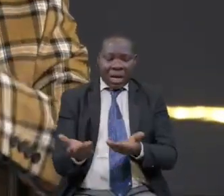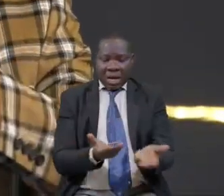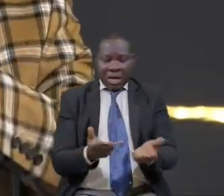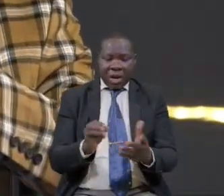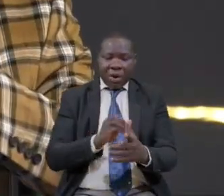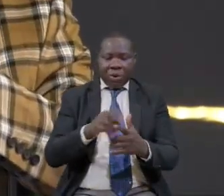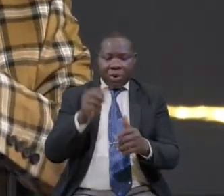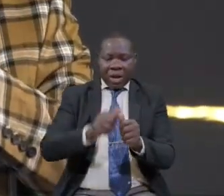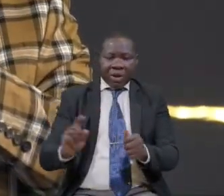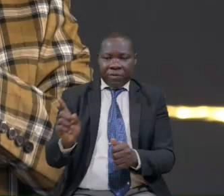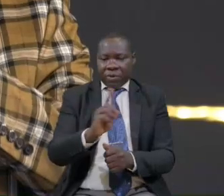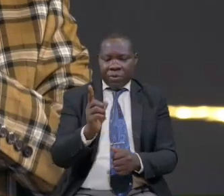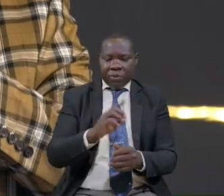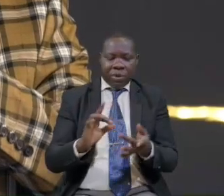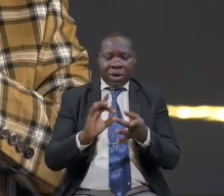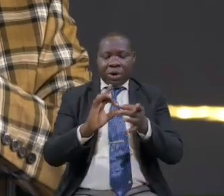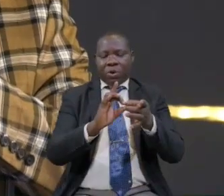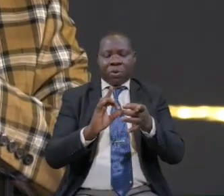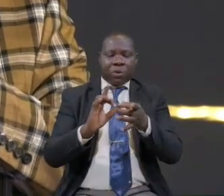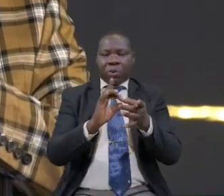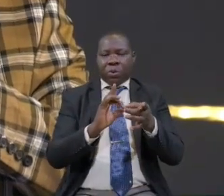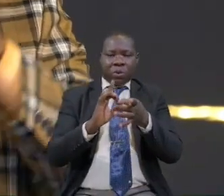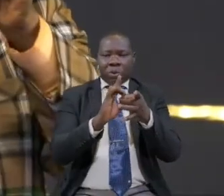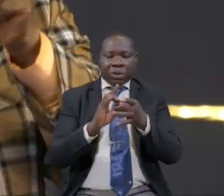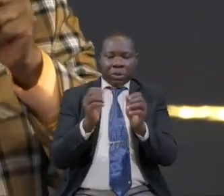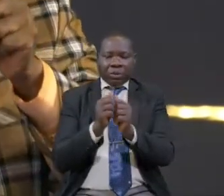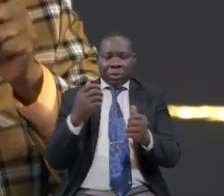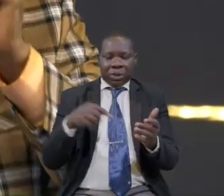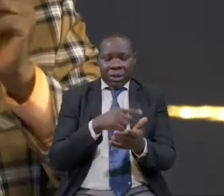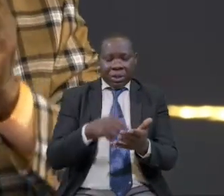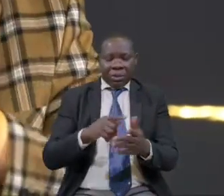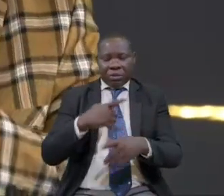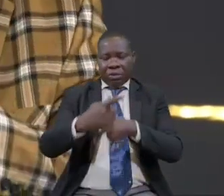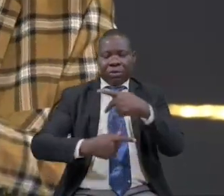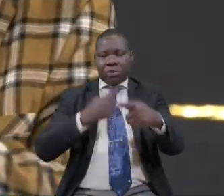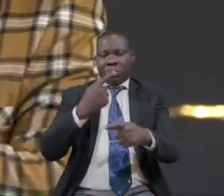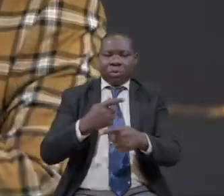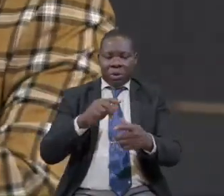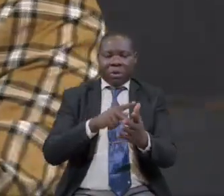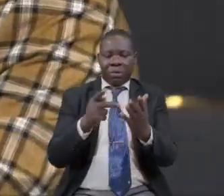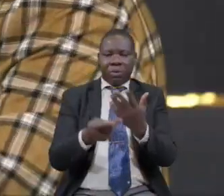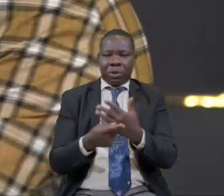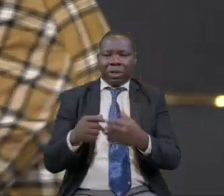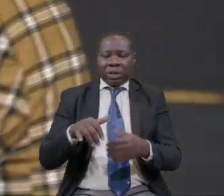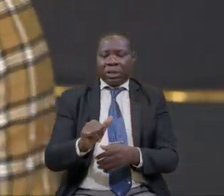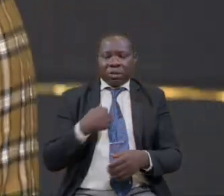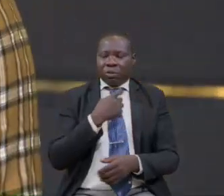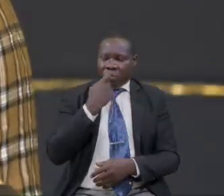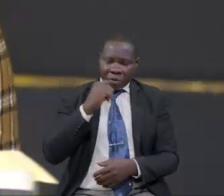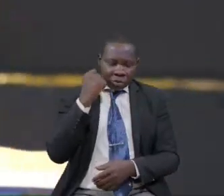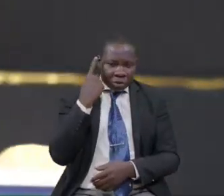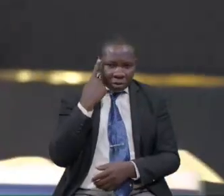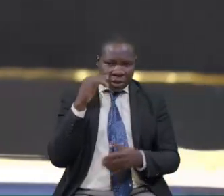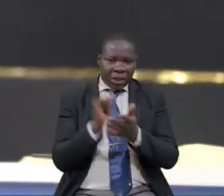connected with this global crusade. Yet, we need to understand, as a king,